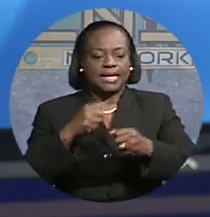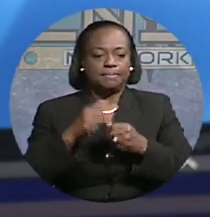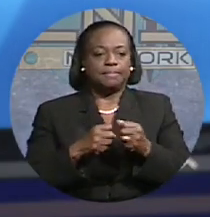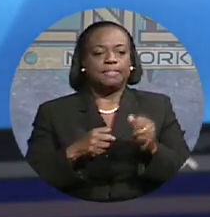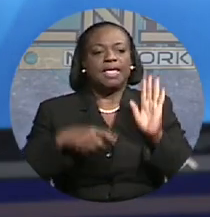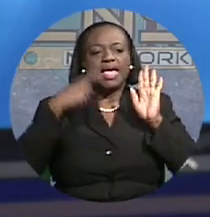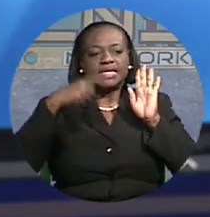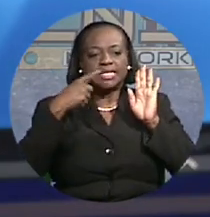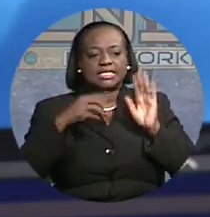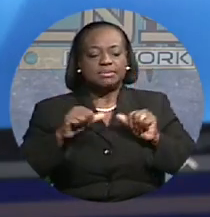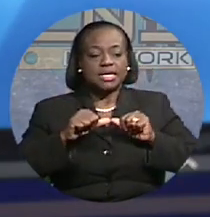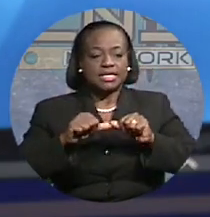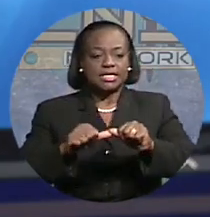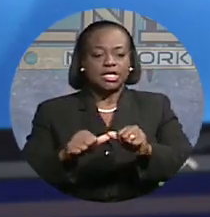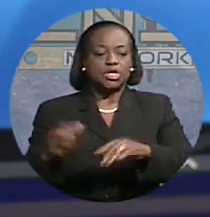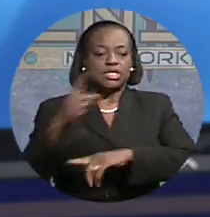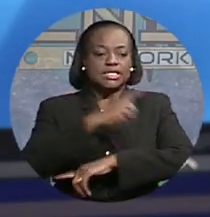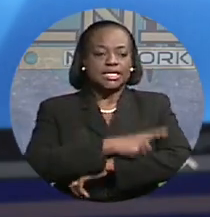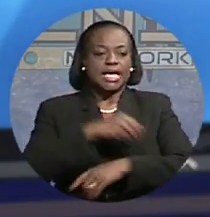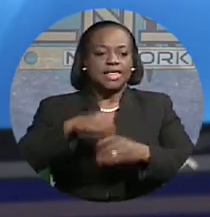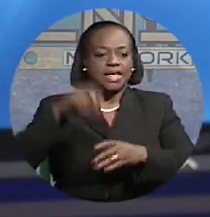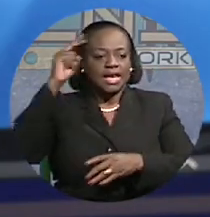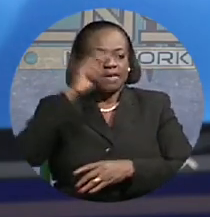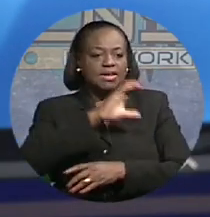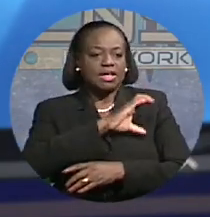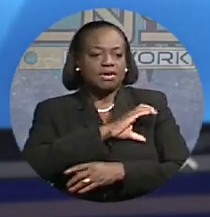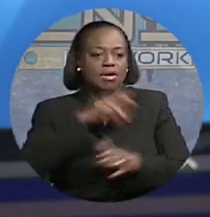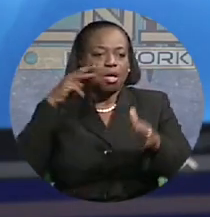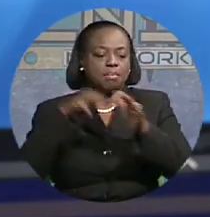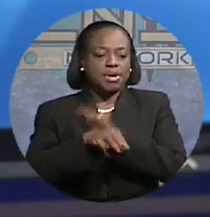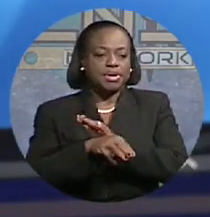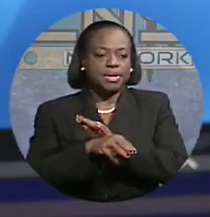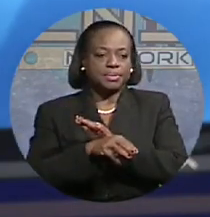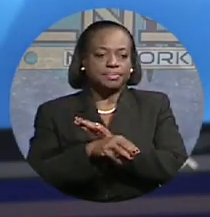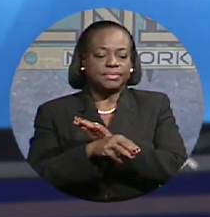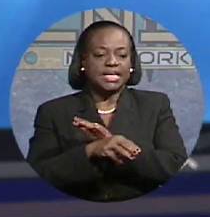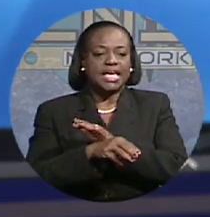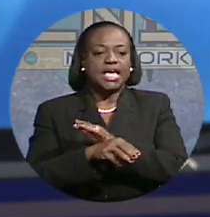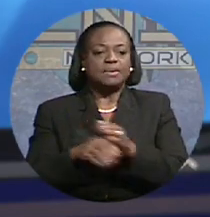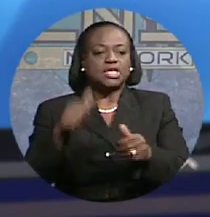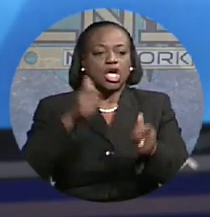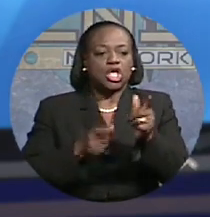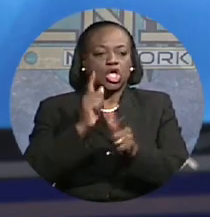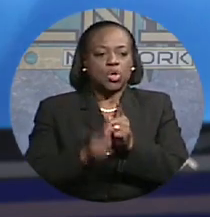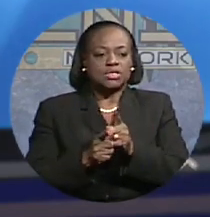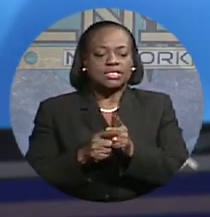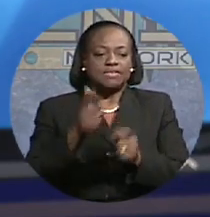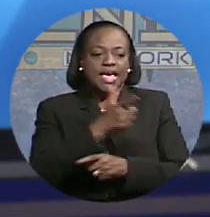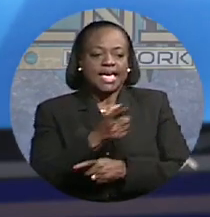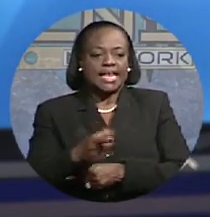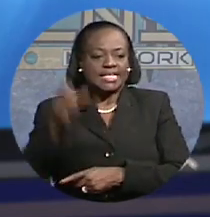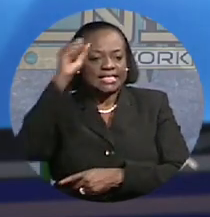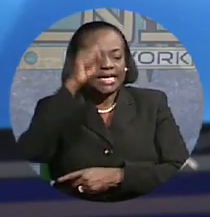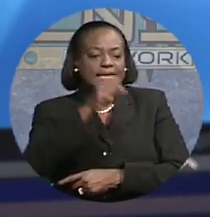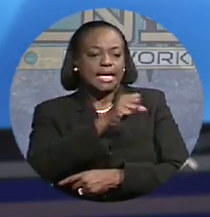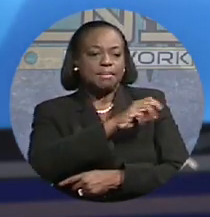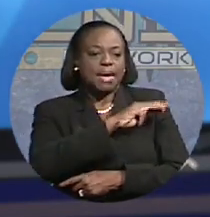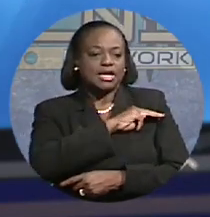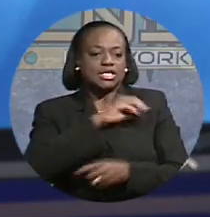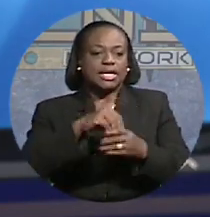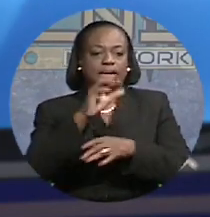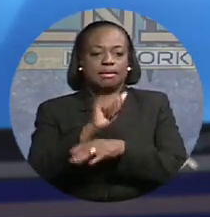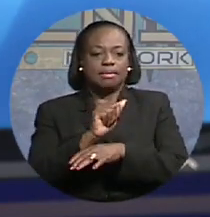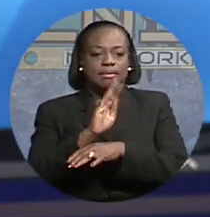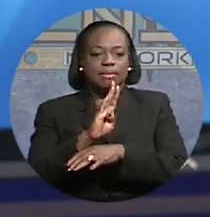Testimony continued today in the Nevin Curry murder trial. Curry is accused of killing Stanley McIntosh in Abaco back in 2012.